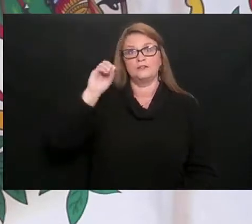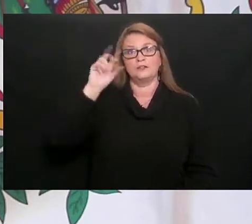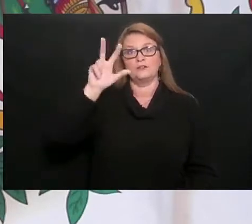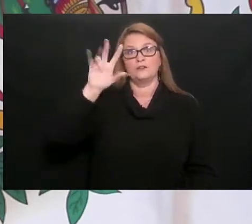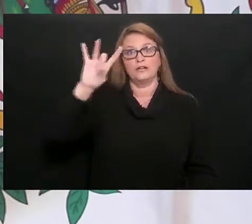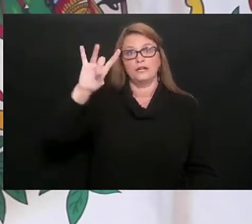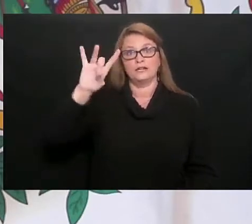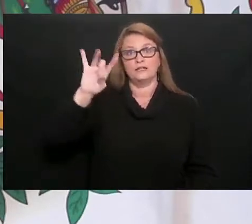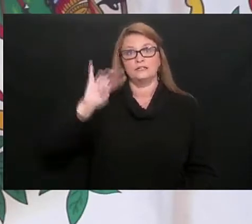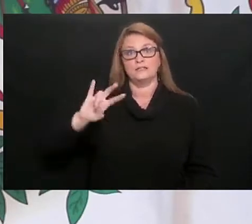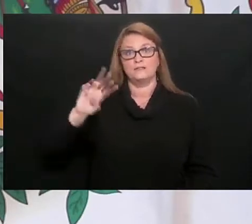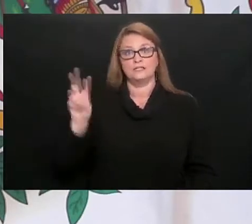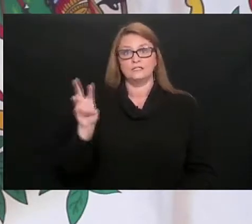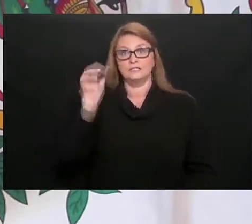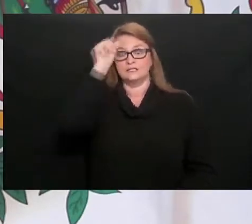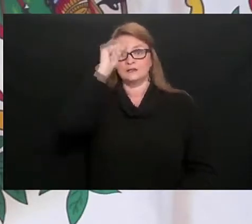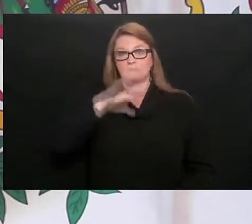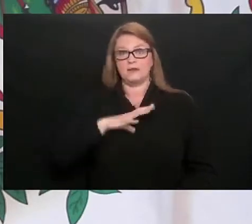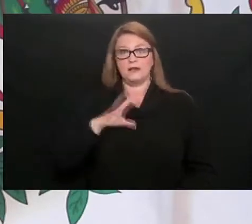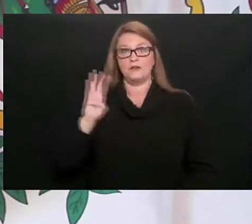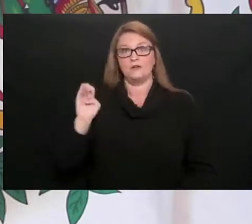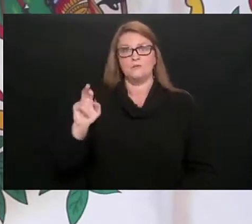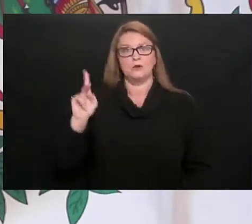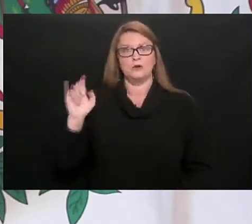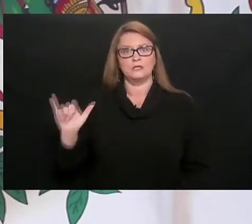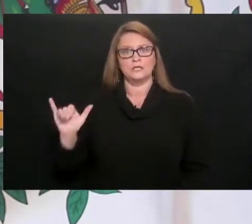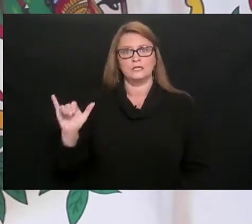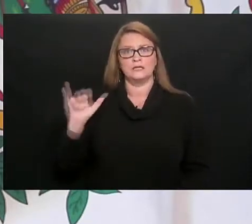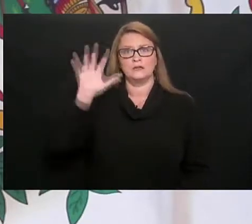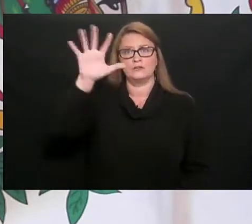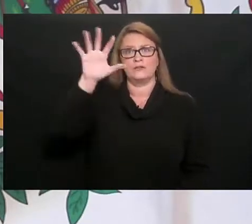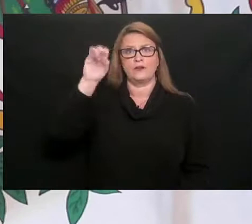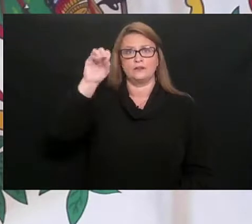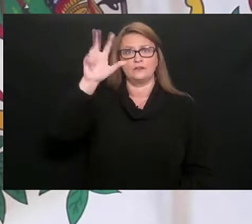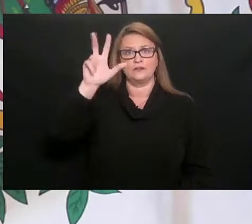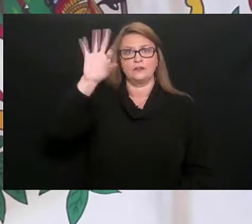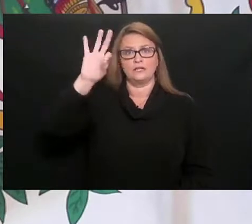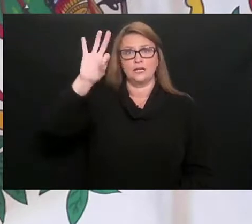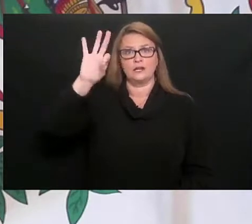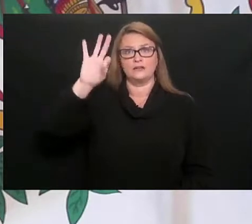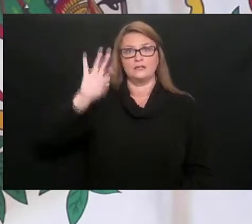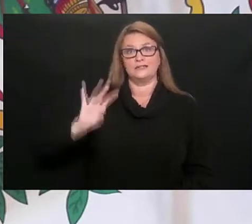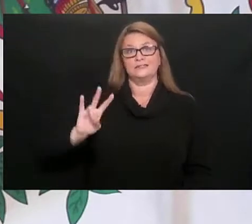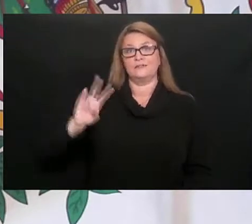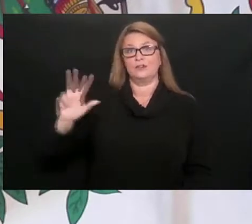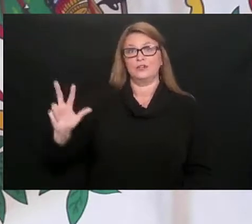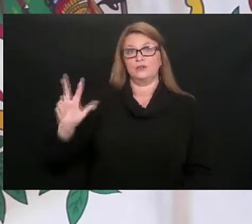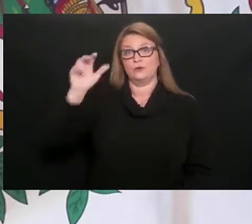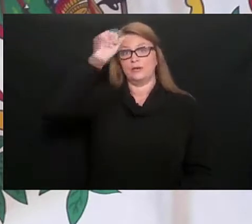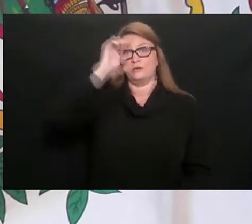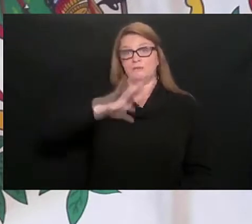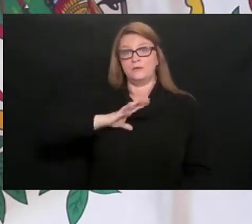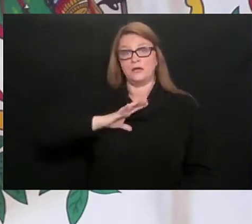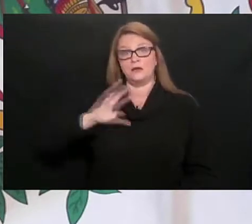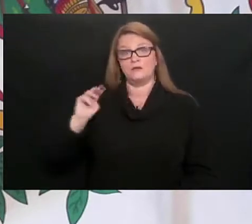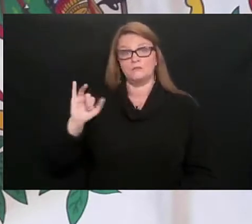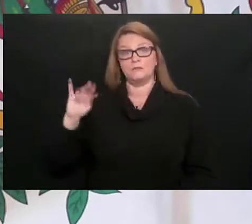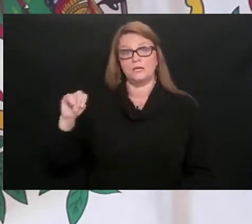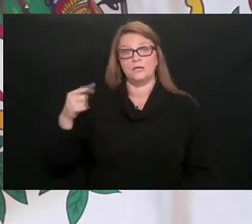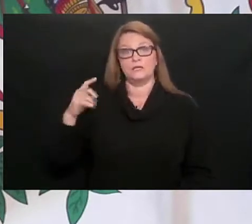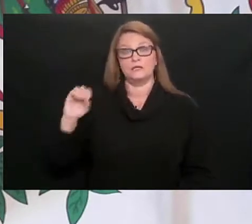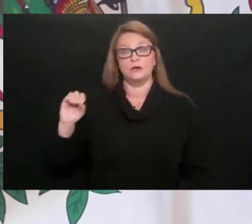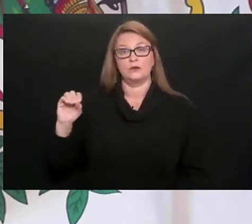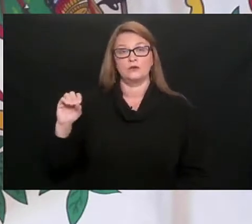death, a 76-year-old male from Berkeley County. The 5,039th death, a 73-year-old male from Mingo County.